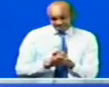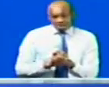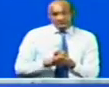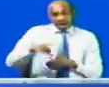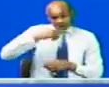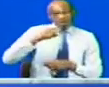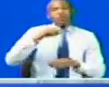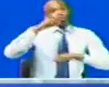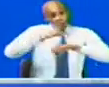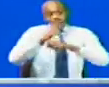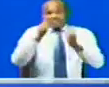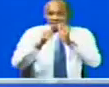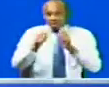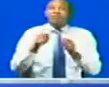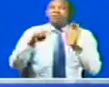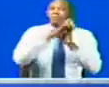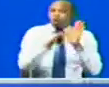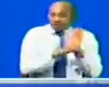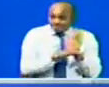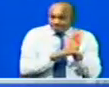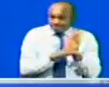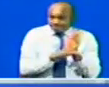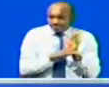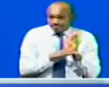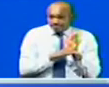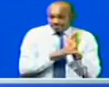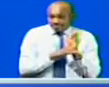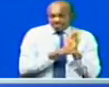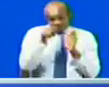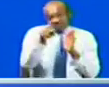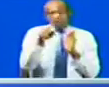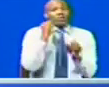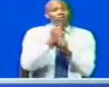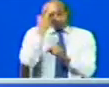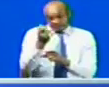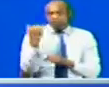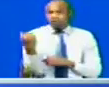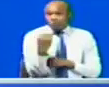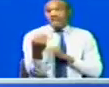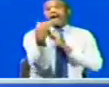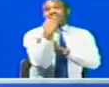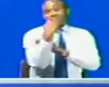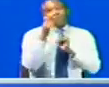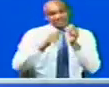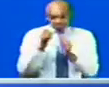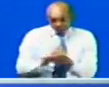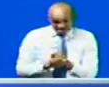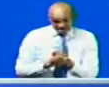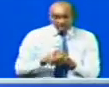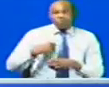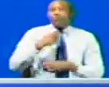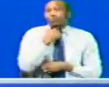do school milk program, and this is, you will do it because children are asking for it, and we will